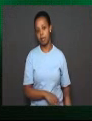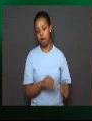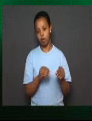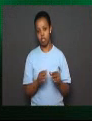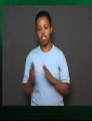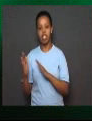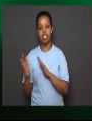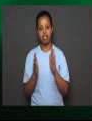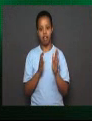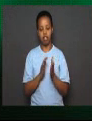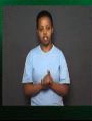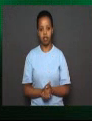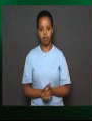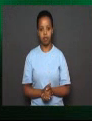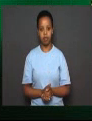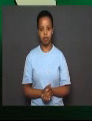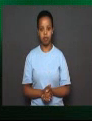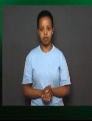Students, let's get ready.